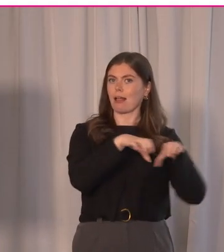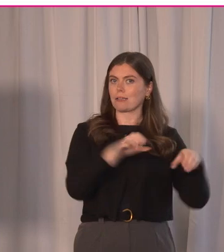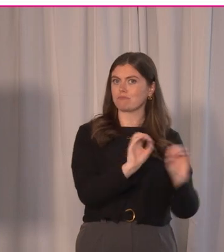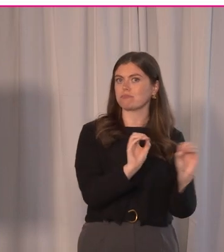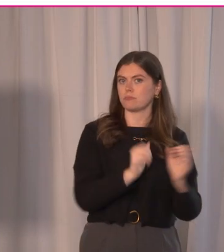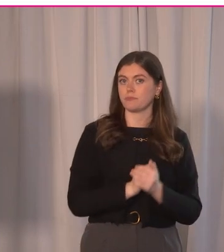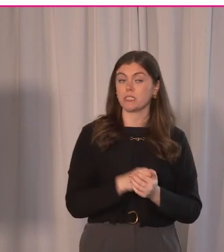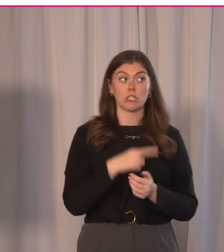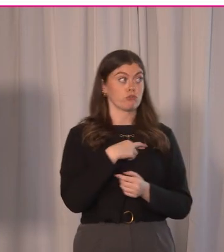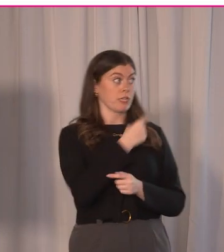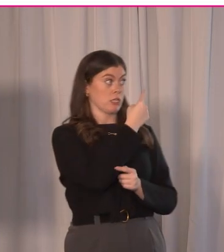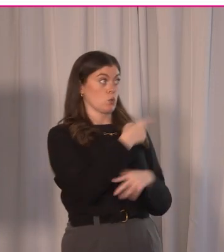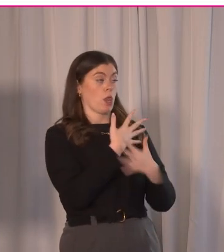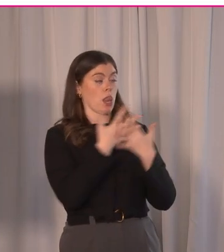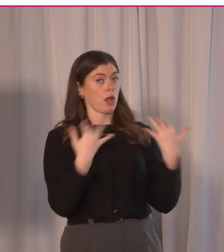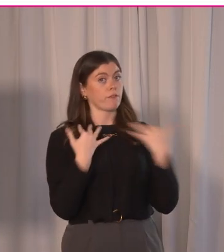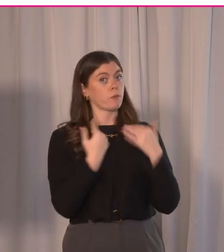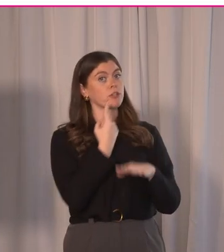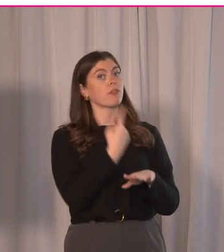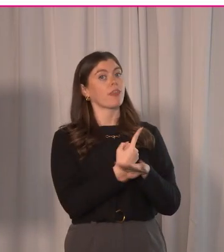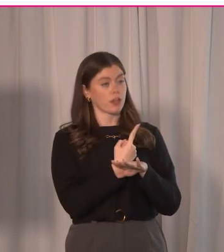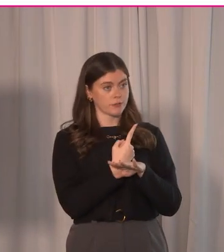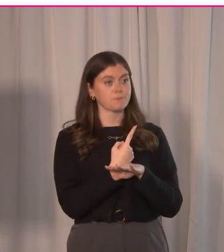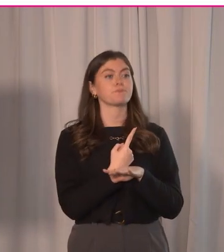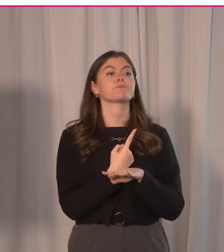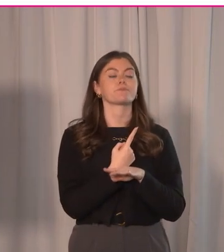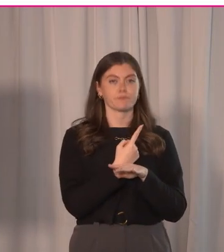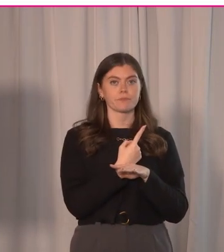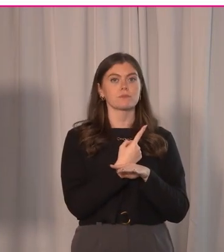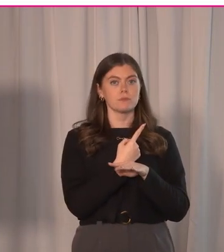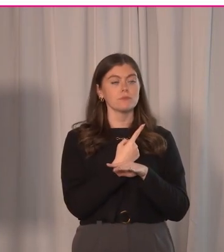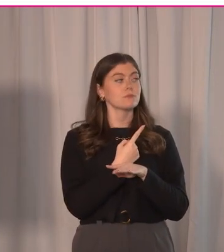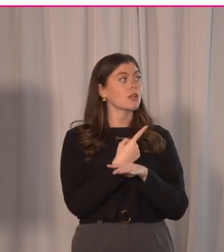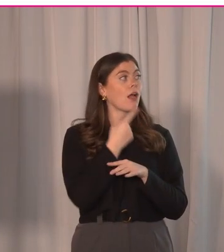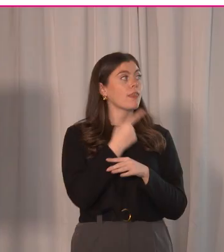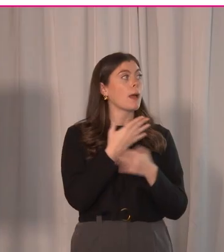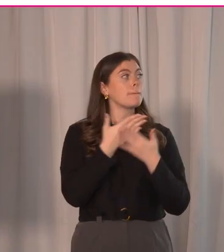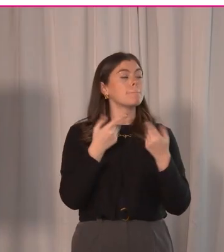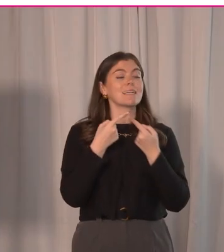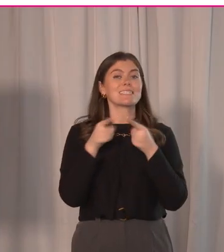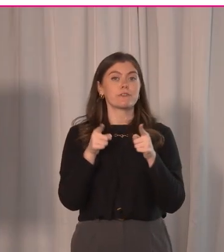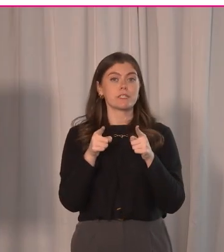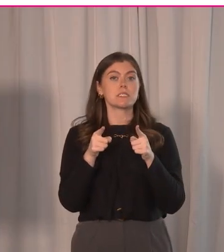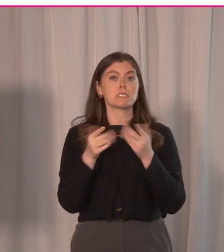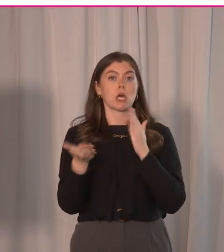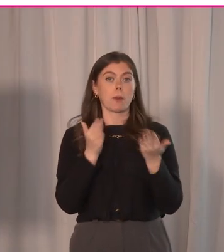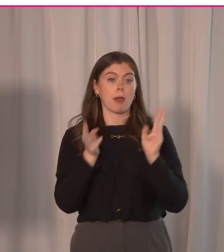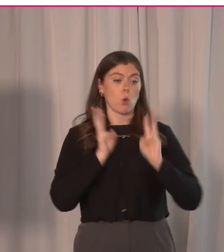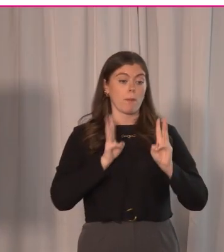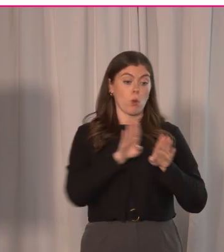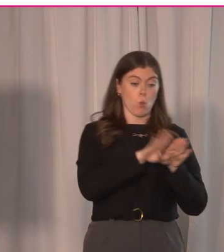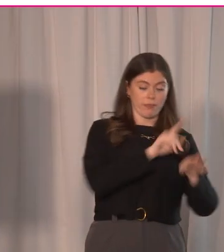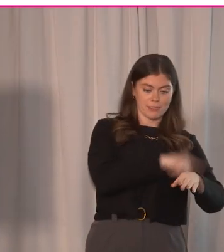So there's a lot in this slide. So this is kind of the key significant differences between women with and without disabilities across the